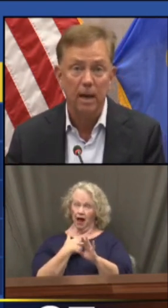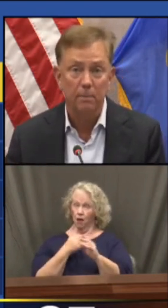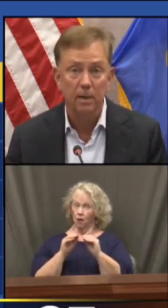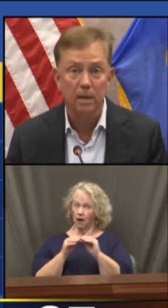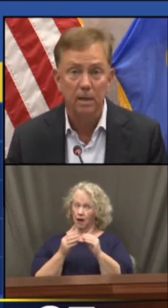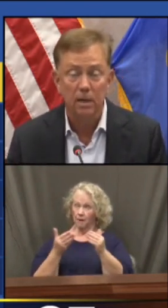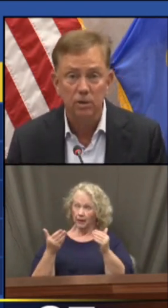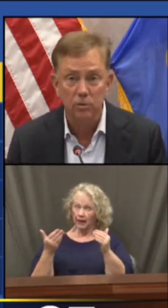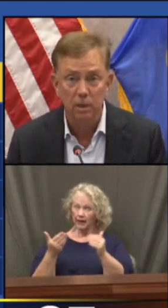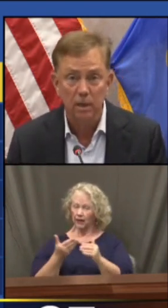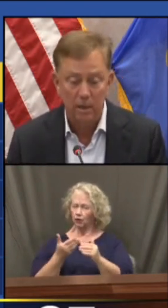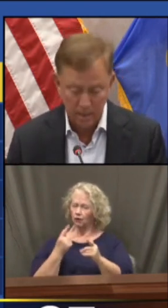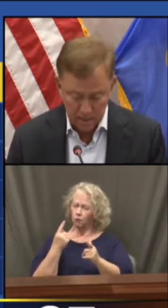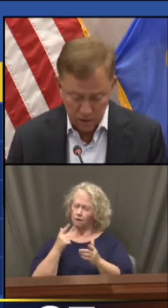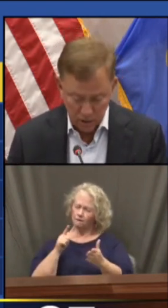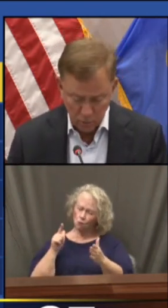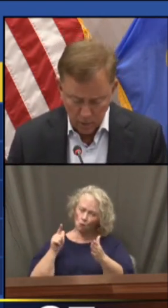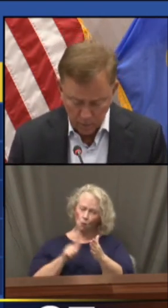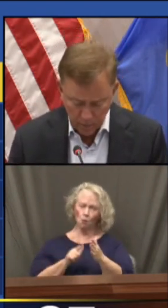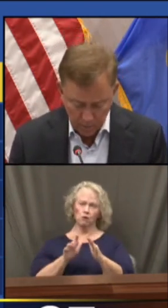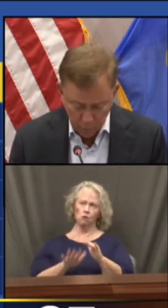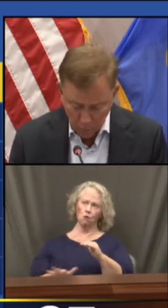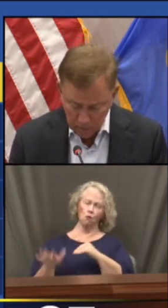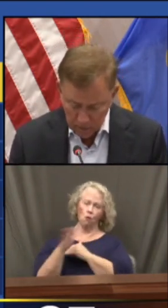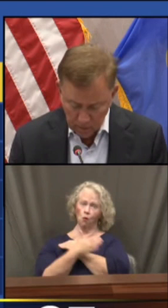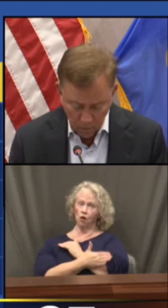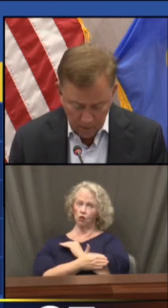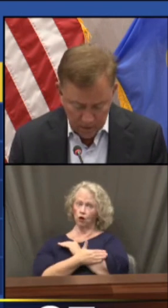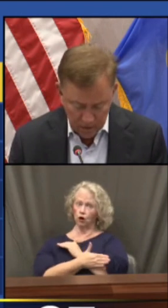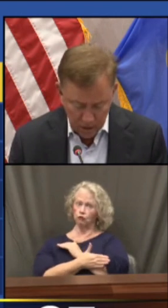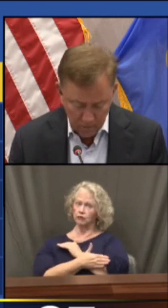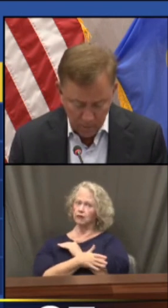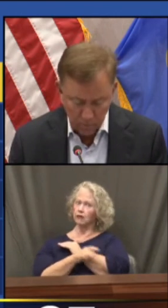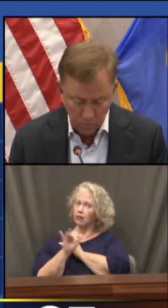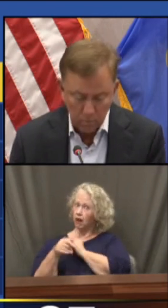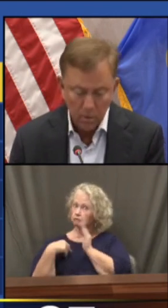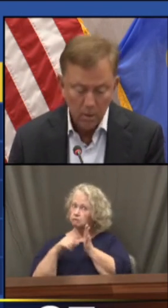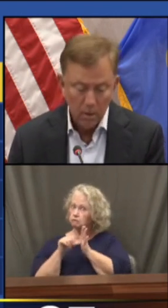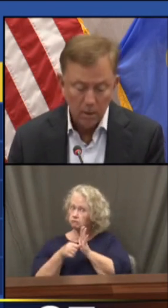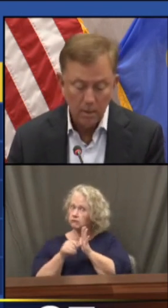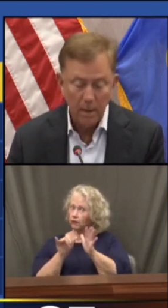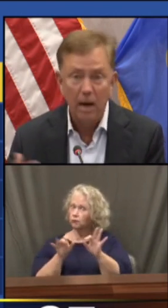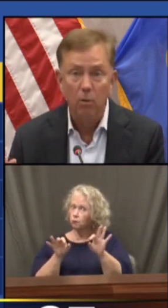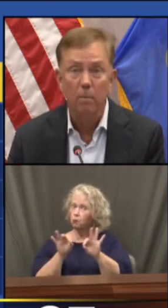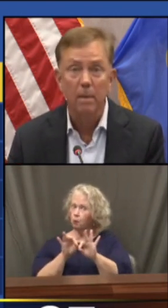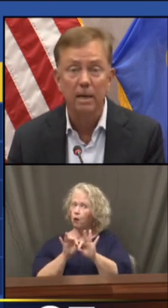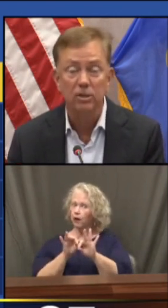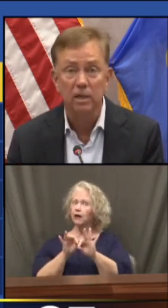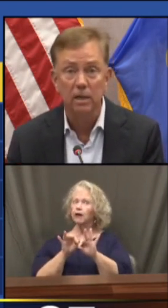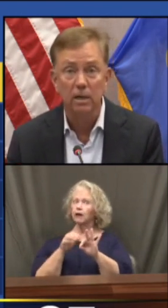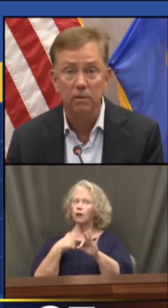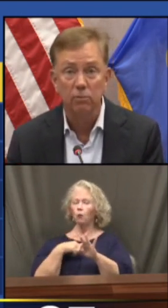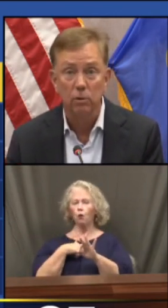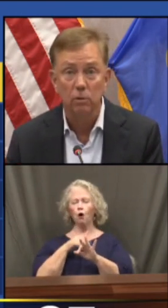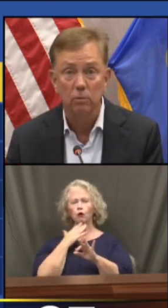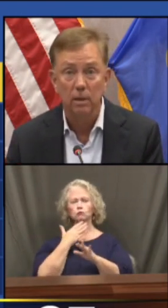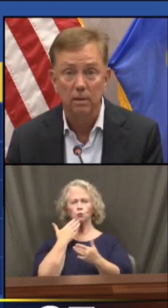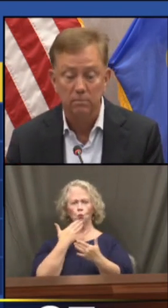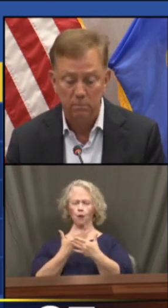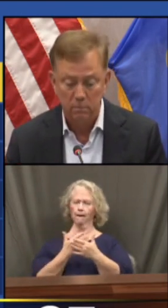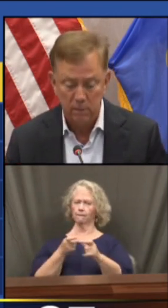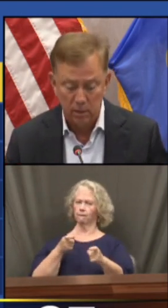per capita in the country. That's incredibly important, and what that says about how we're managing